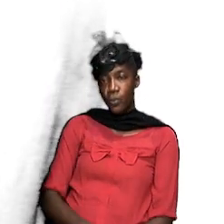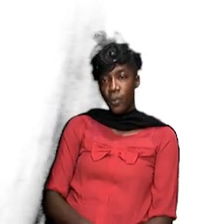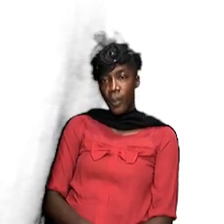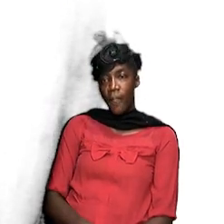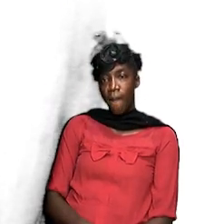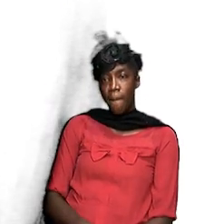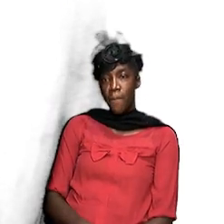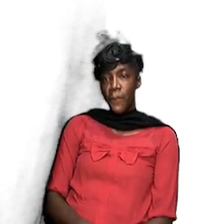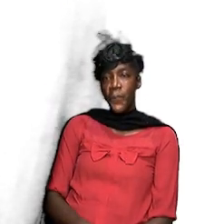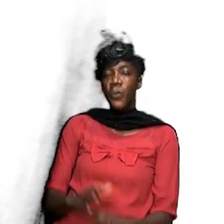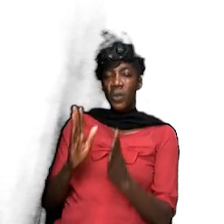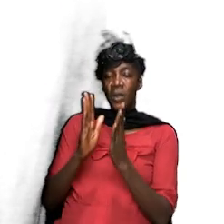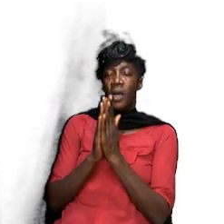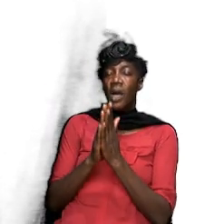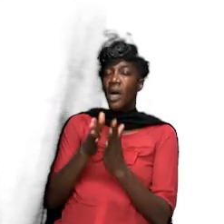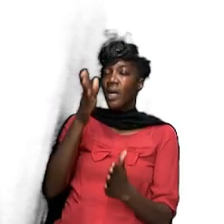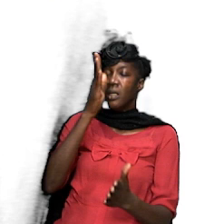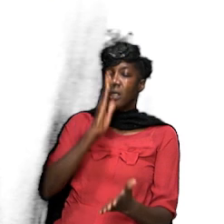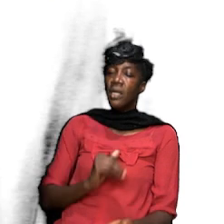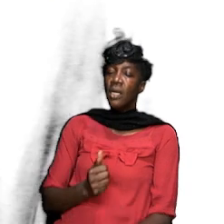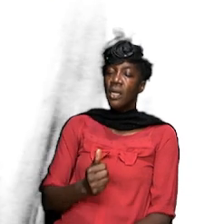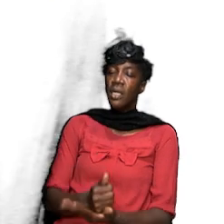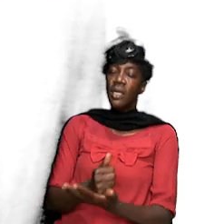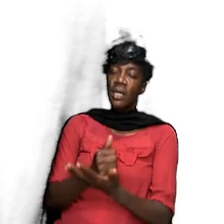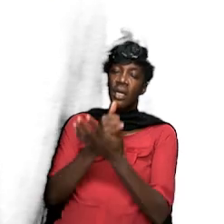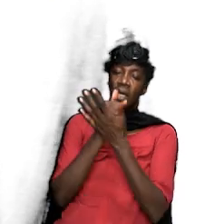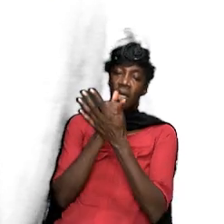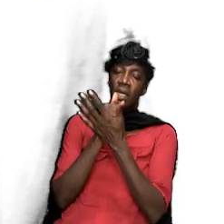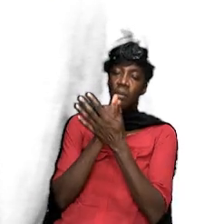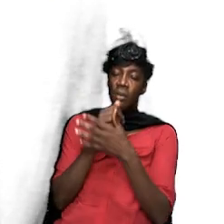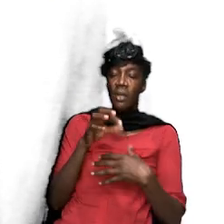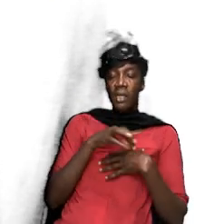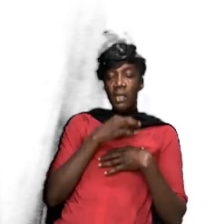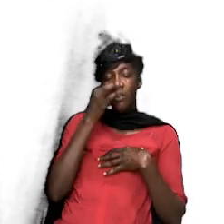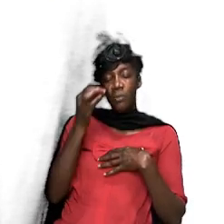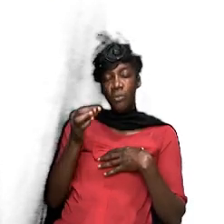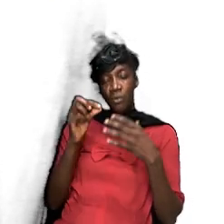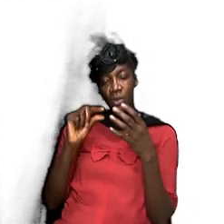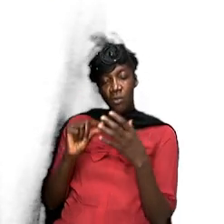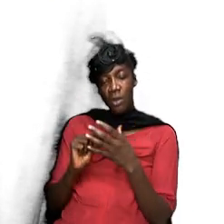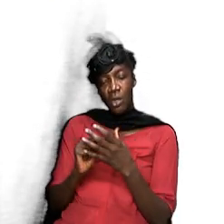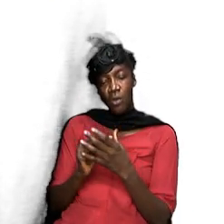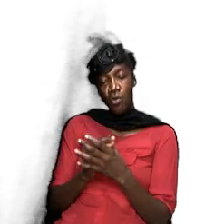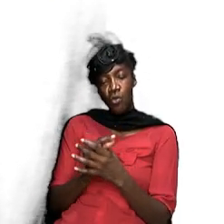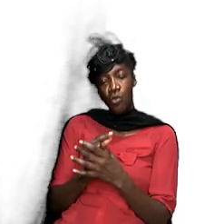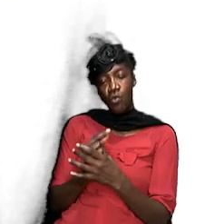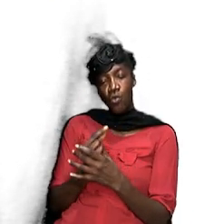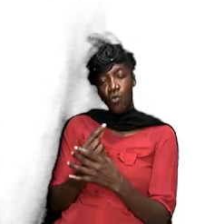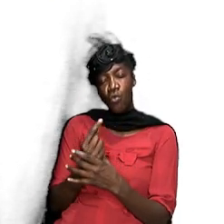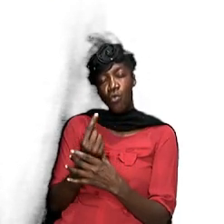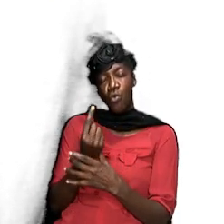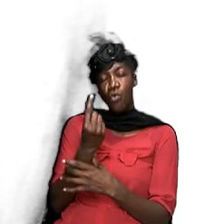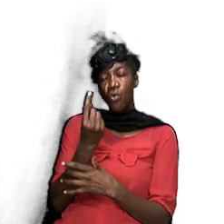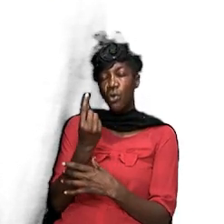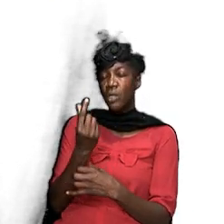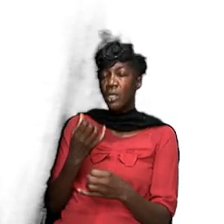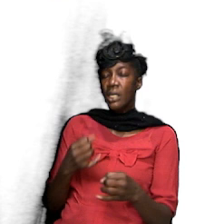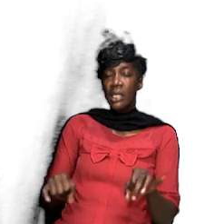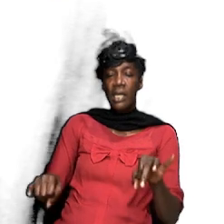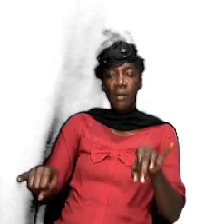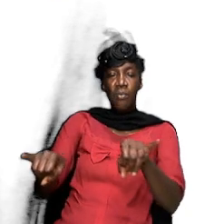So asking God's help for spiritual growth is of utmost